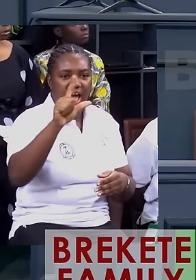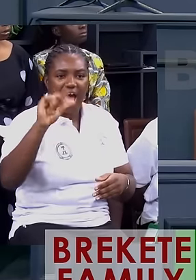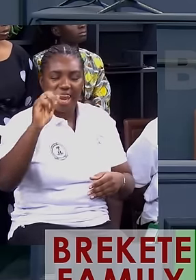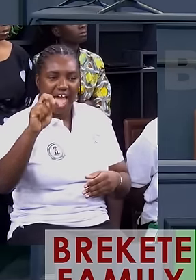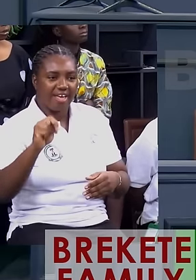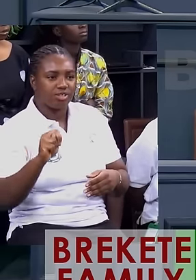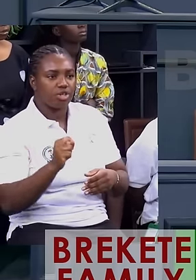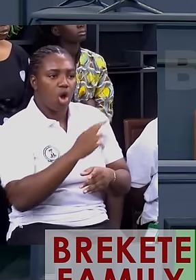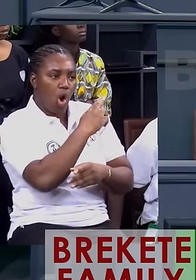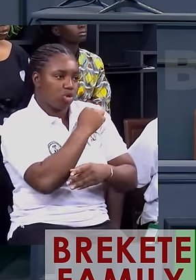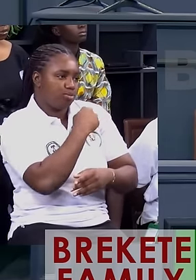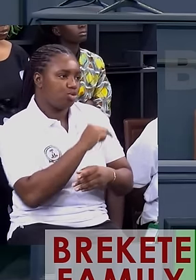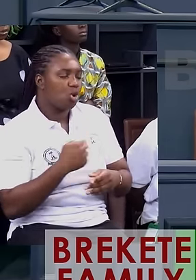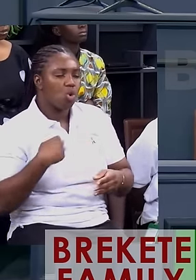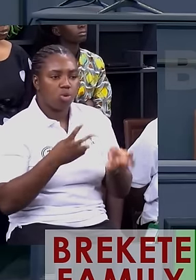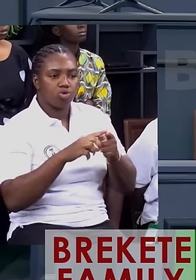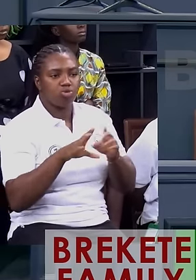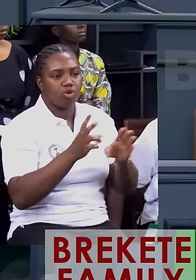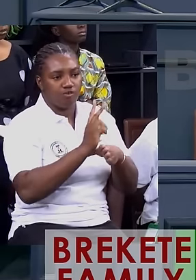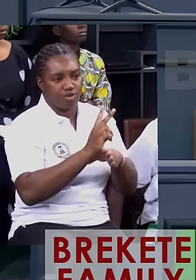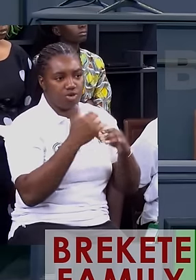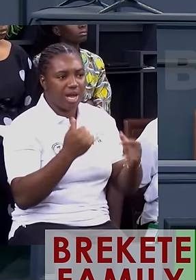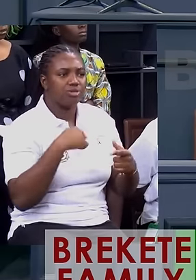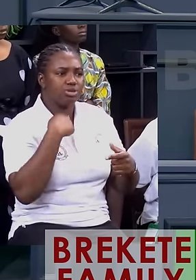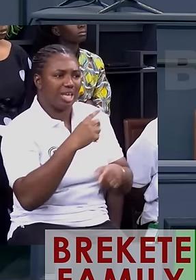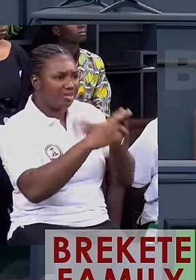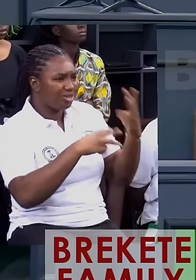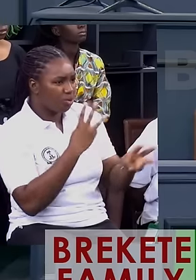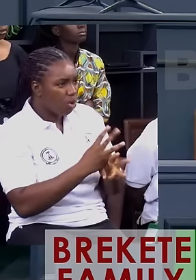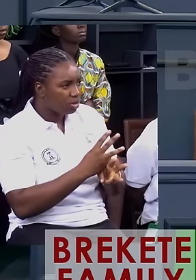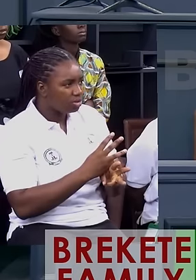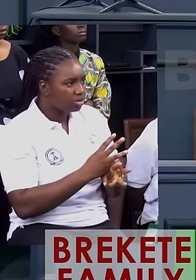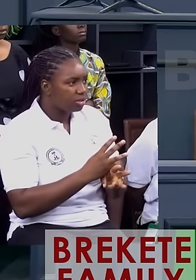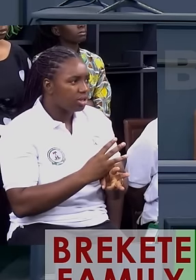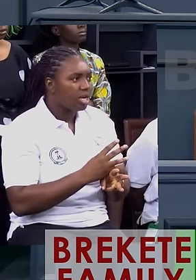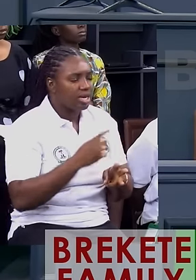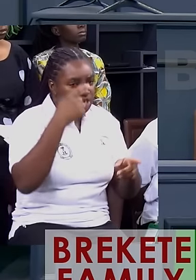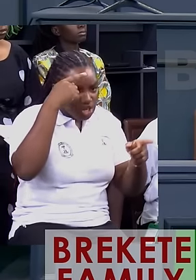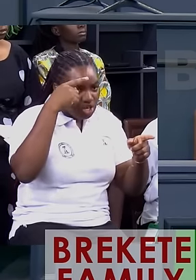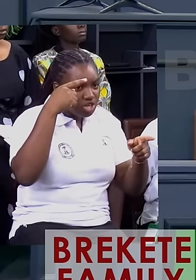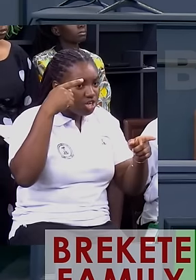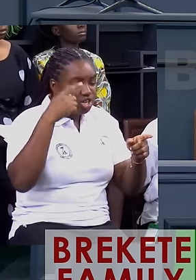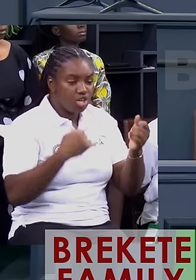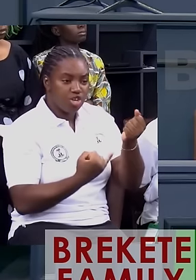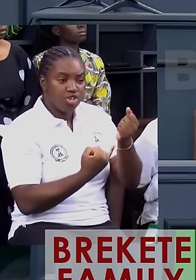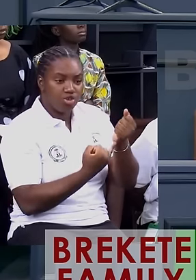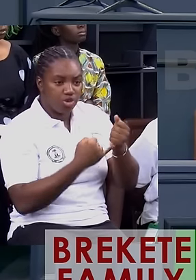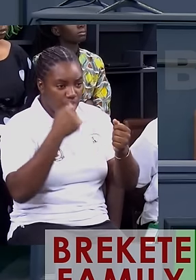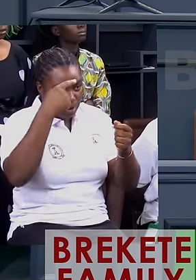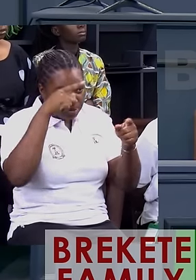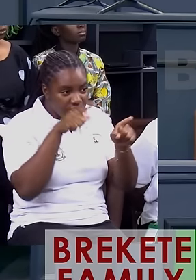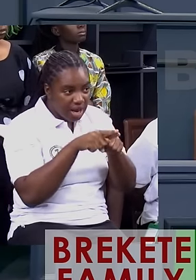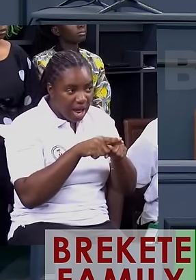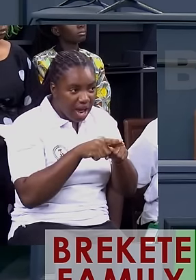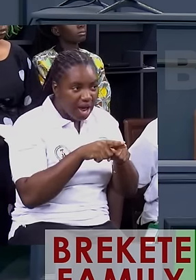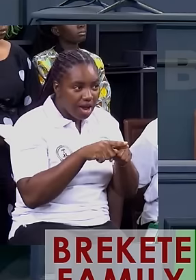do video now to tell the whole world. The elder brother that confirmed that he's a Yahoo Yahoo boy. The sister was the one that said that the elder brother